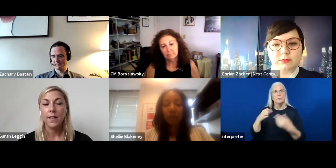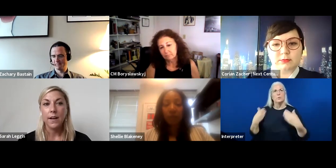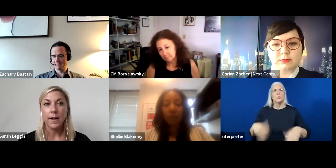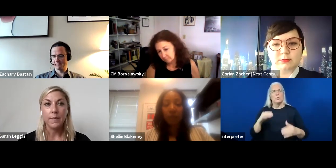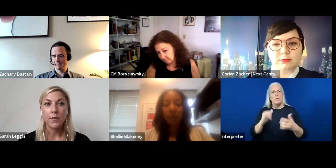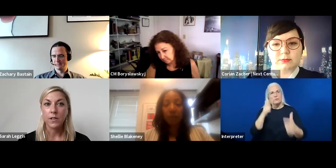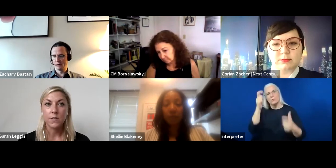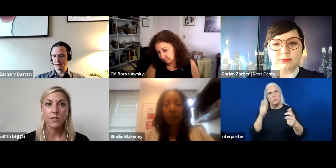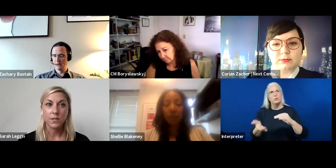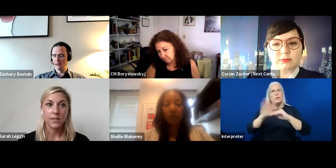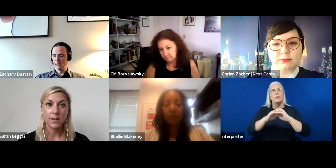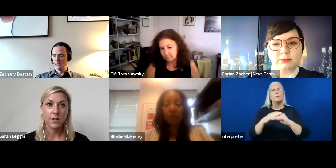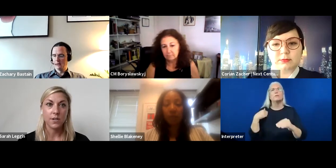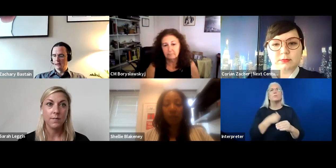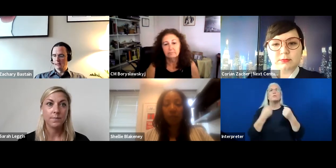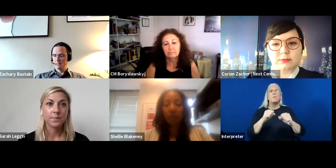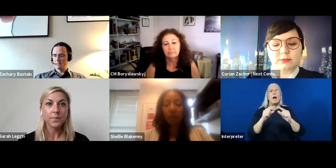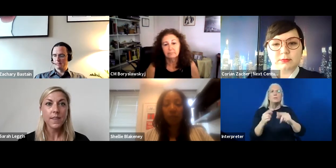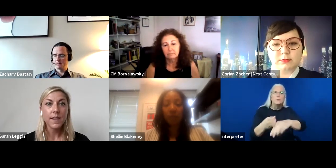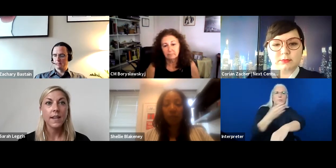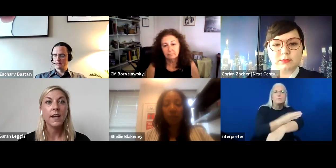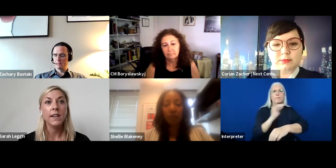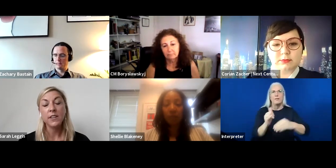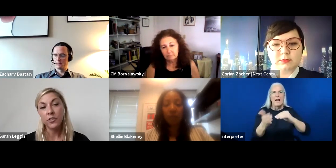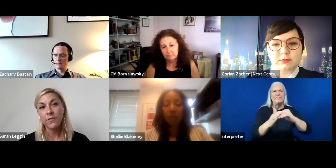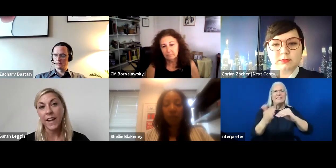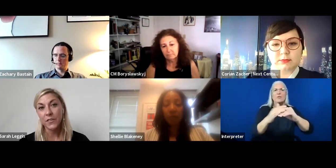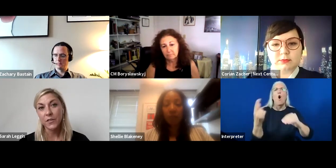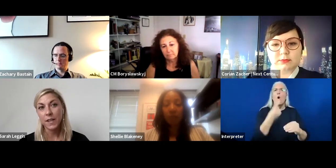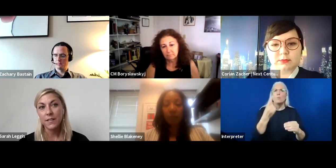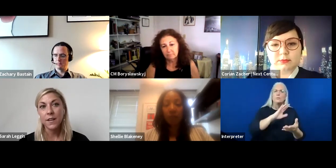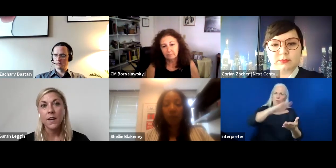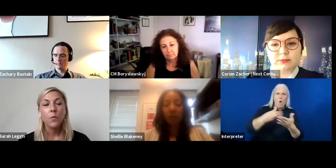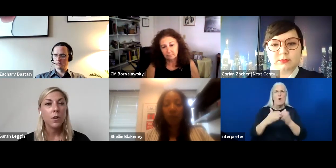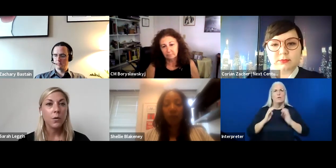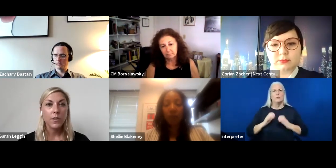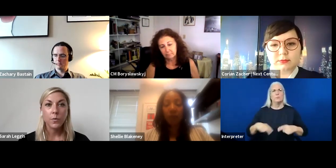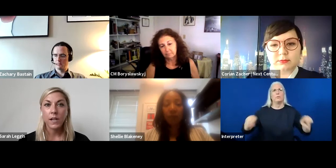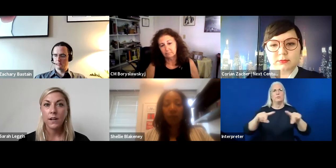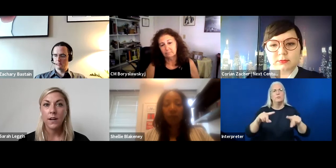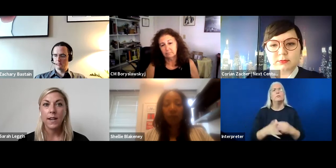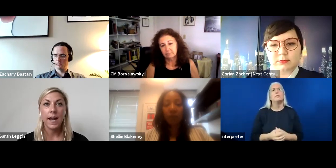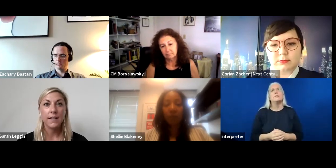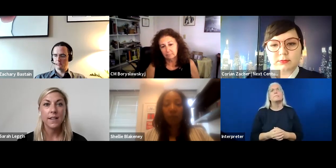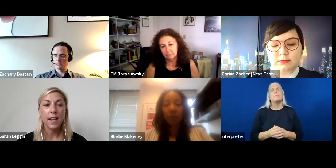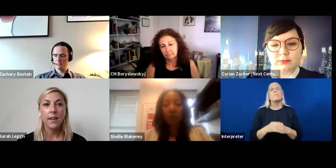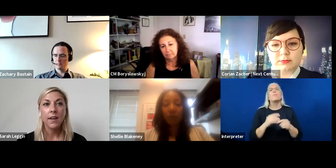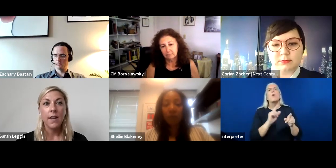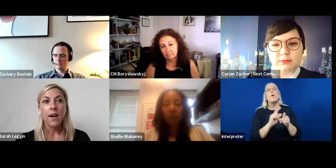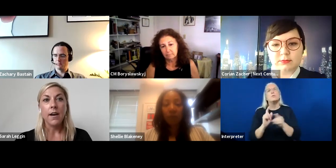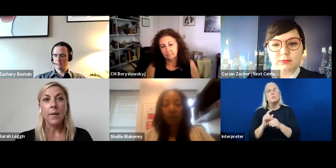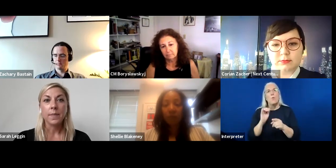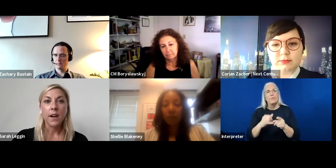that for consumers across the country. And in addition to faster speeds, we're always working on